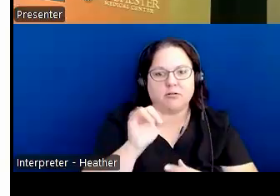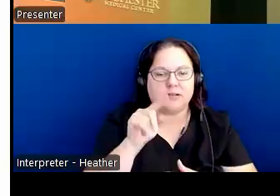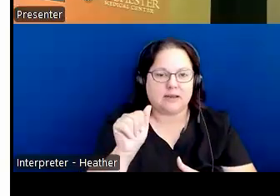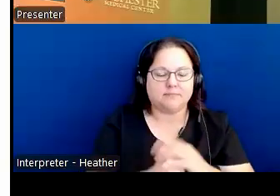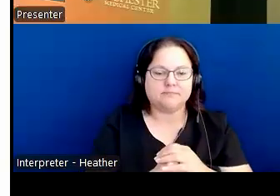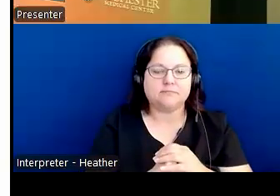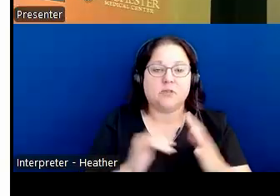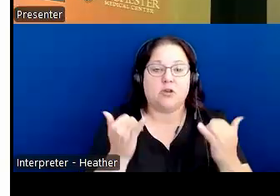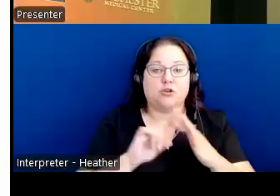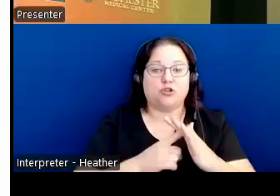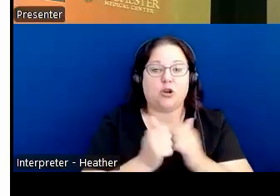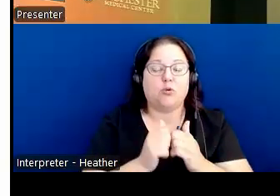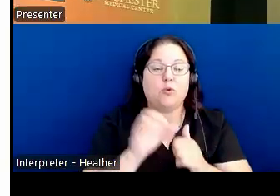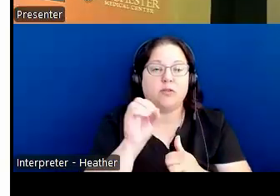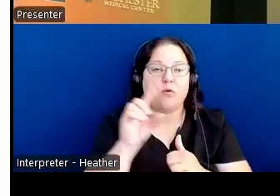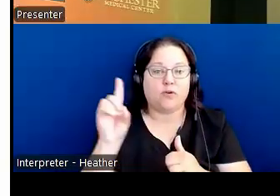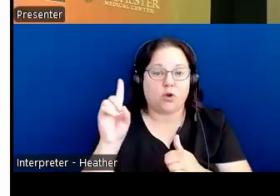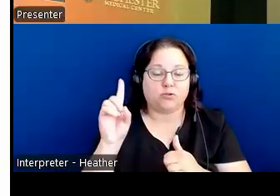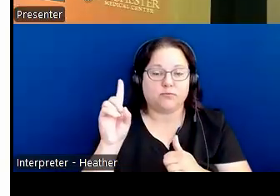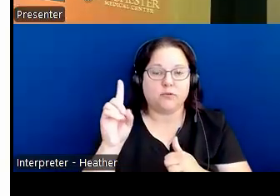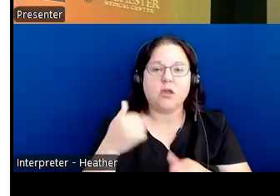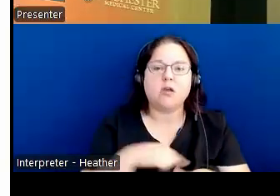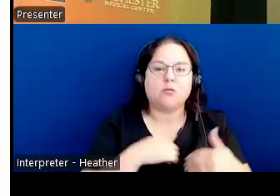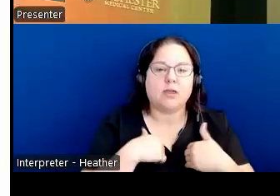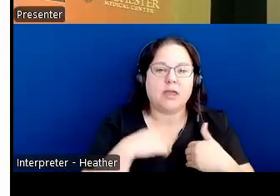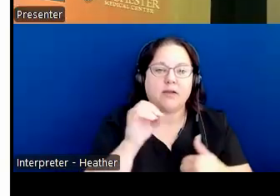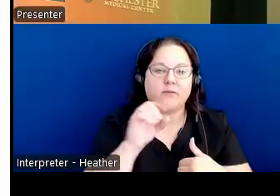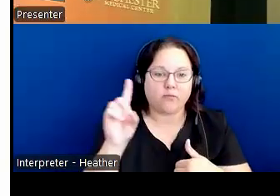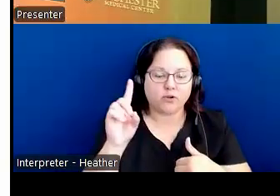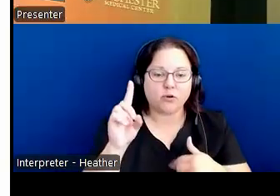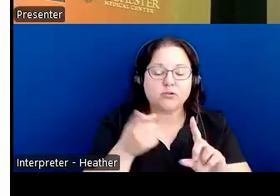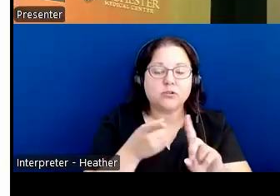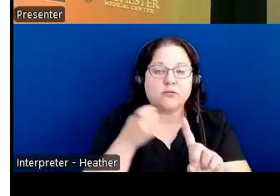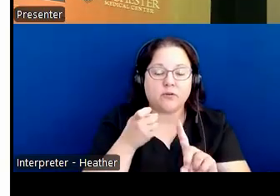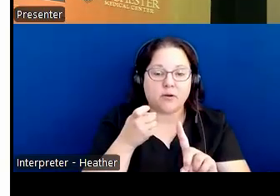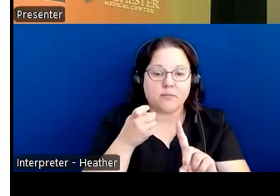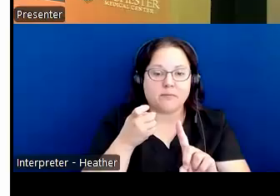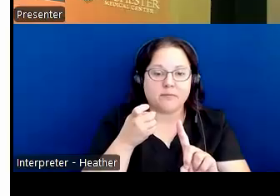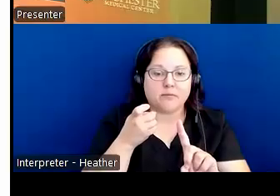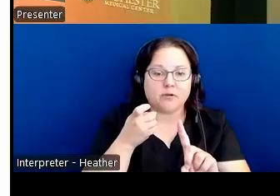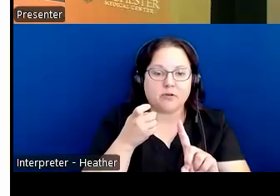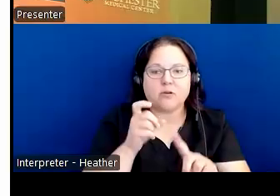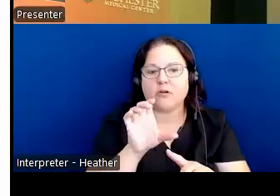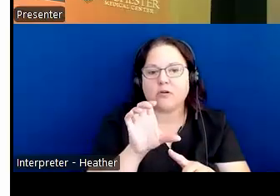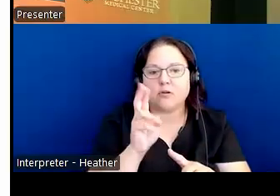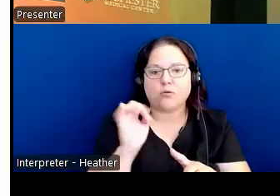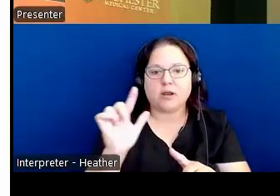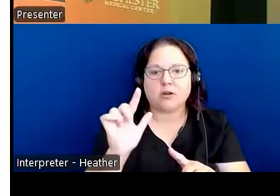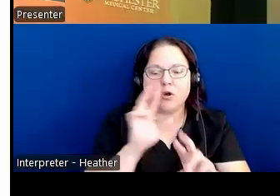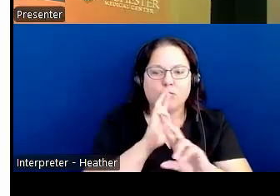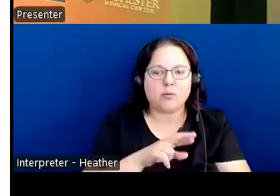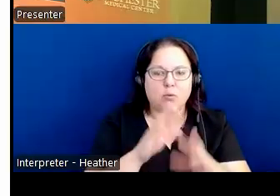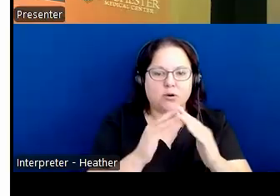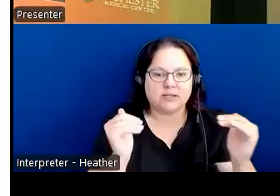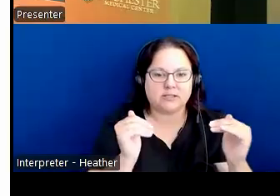Starting with overdoses, we get overdoses from the critical event reporting system. So the